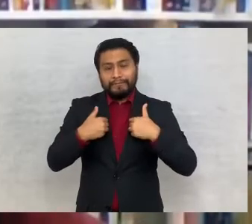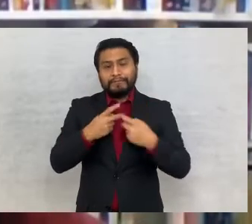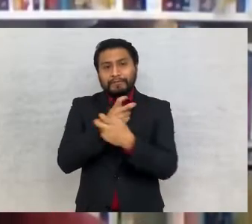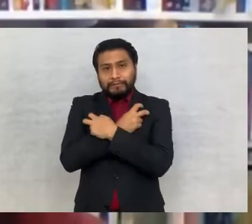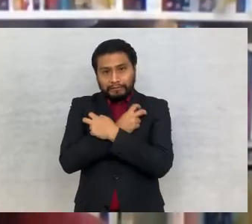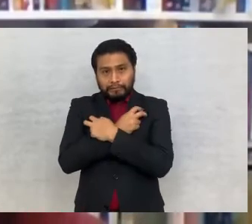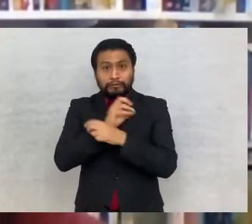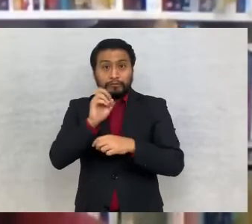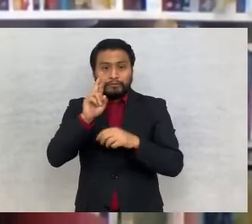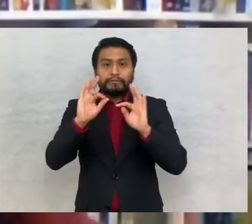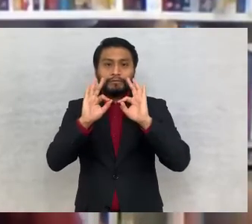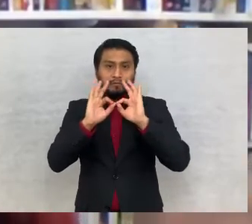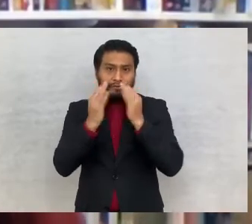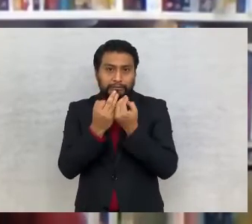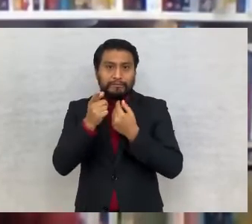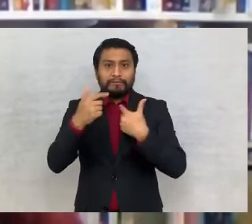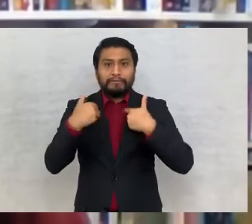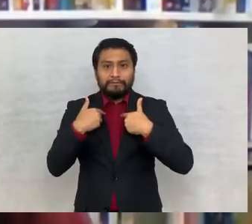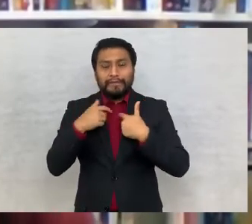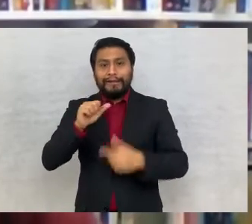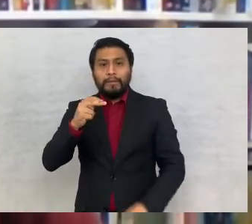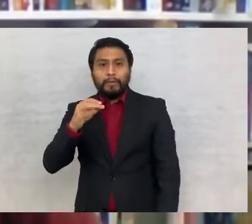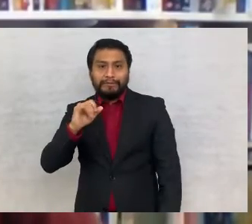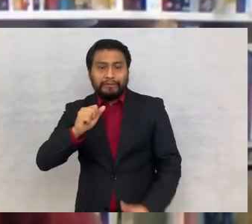kept up.